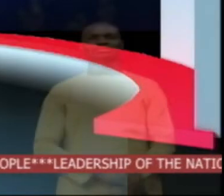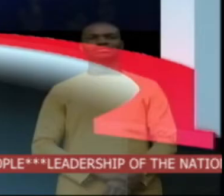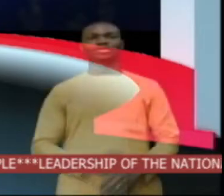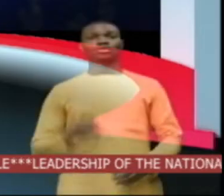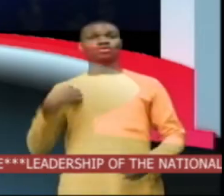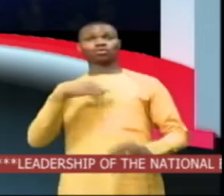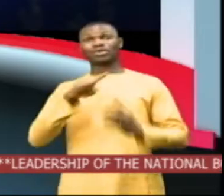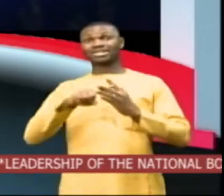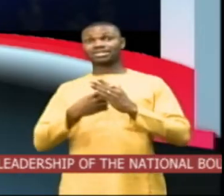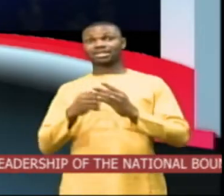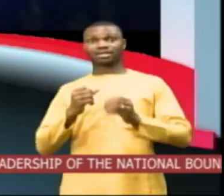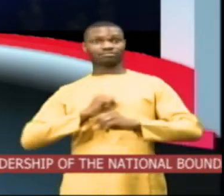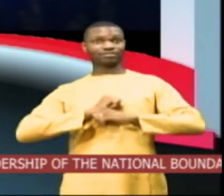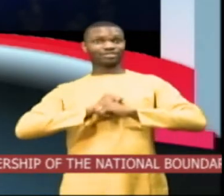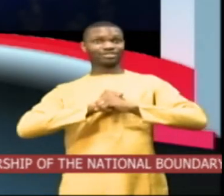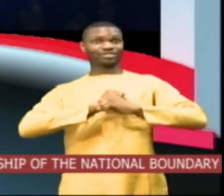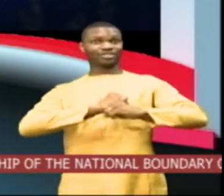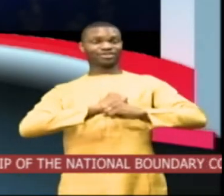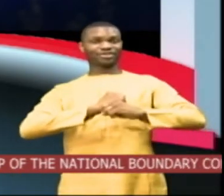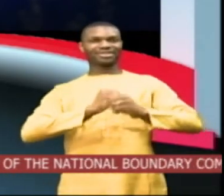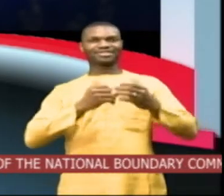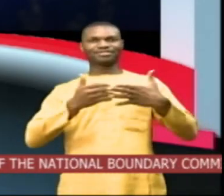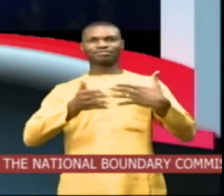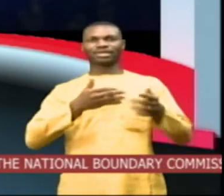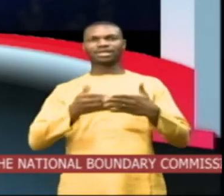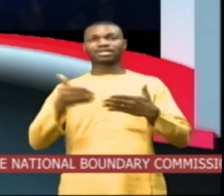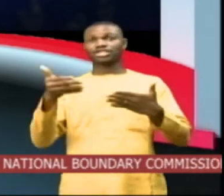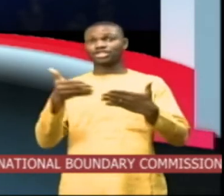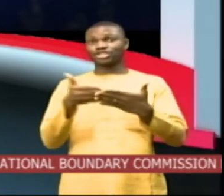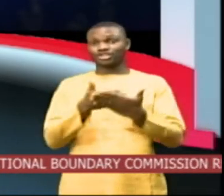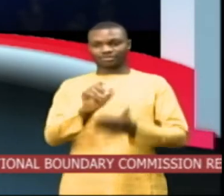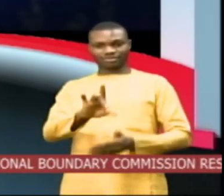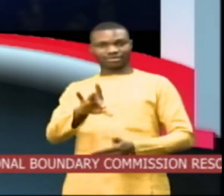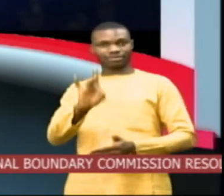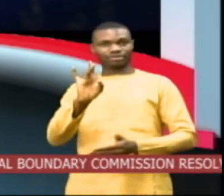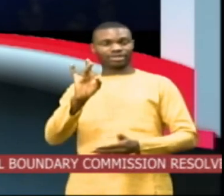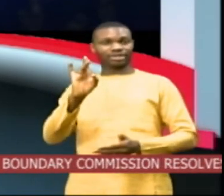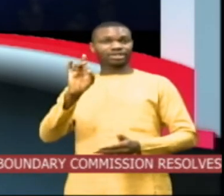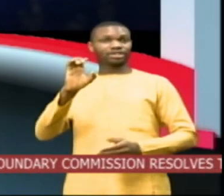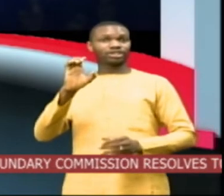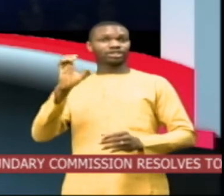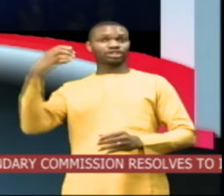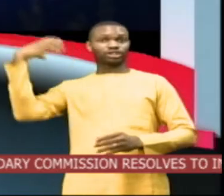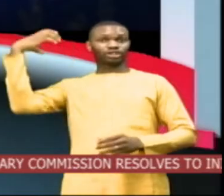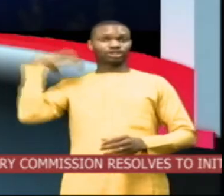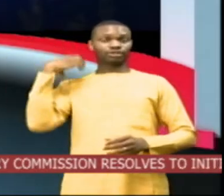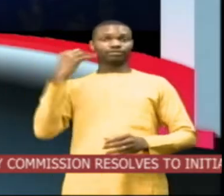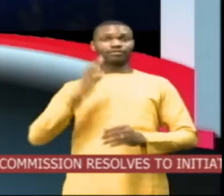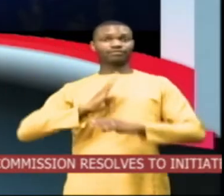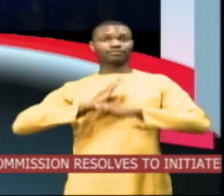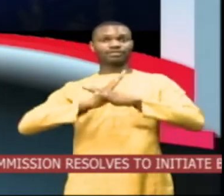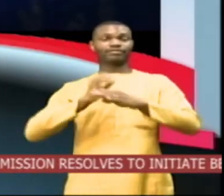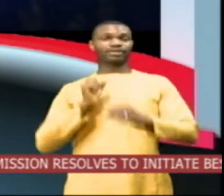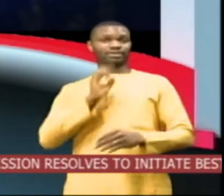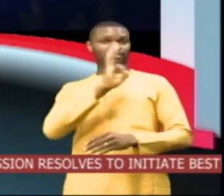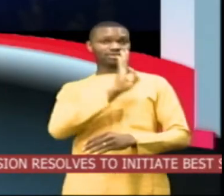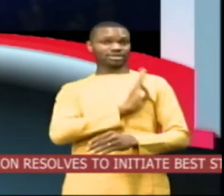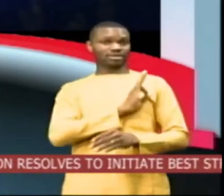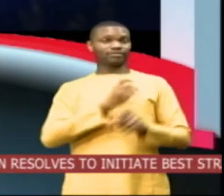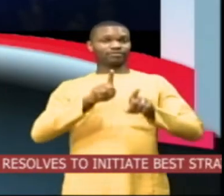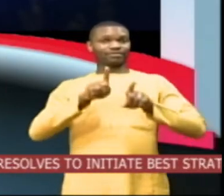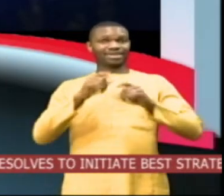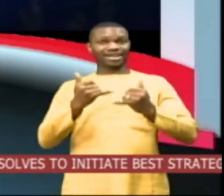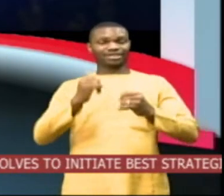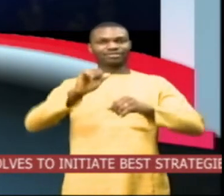Begin on security note. The newly appointed Chief of Defence Staff and service chiefs of the nation's armed forces have been